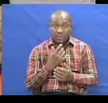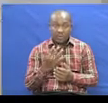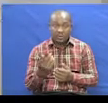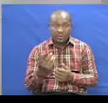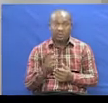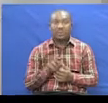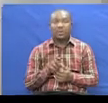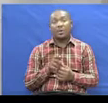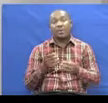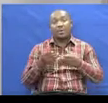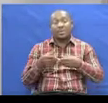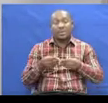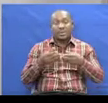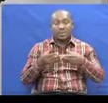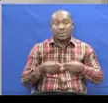simple